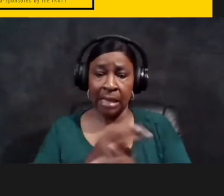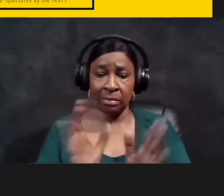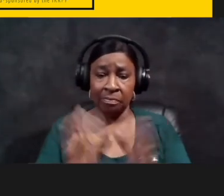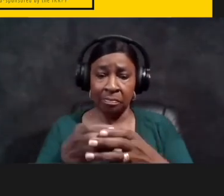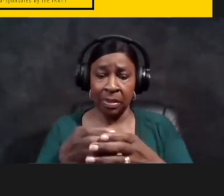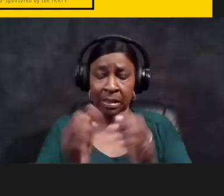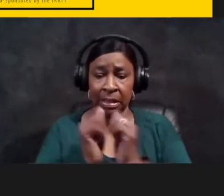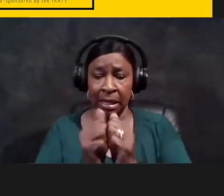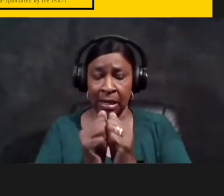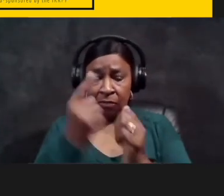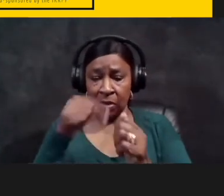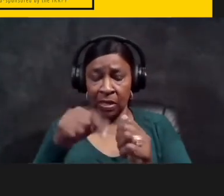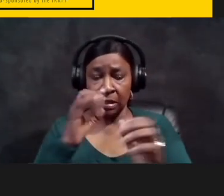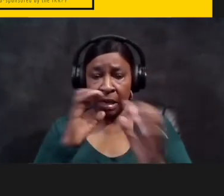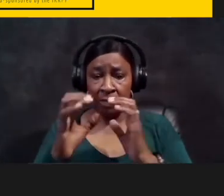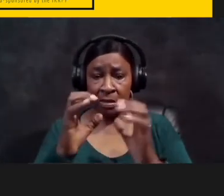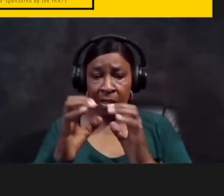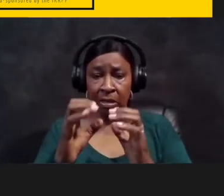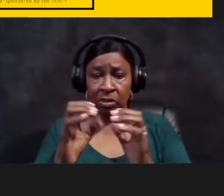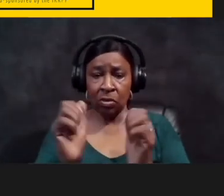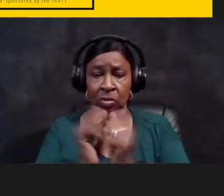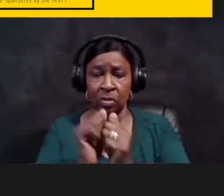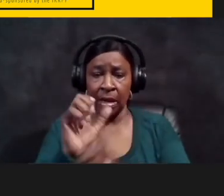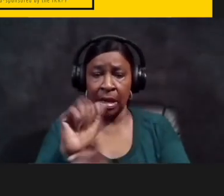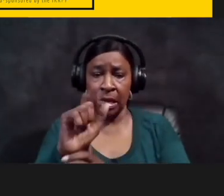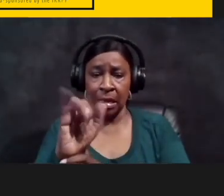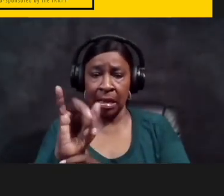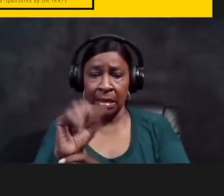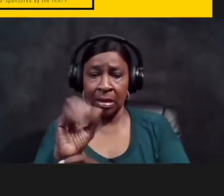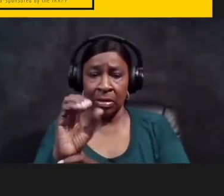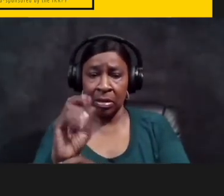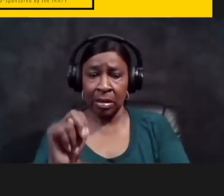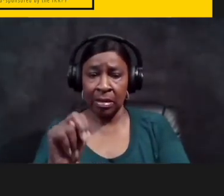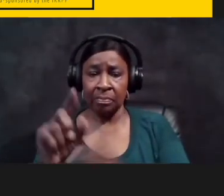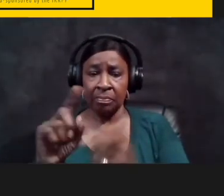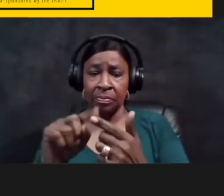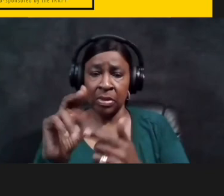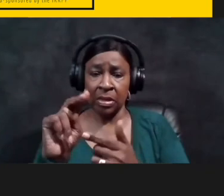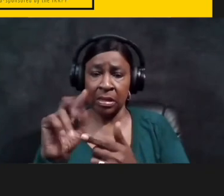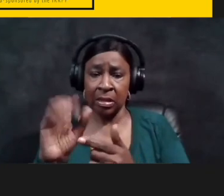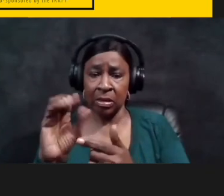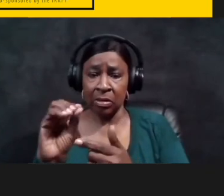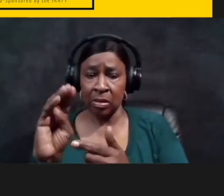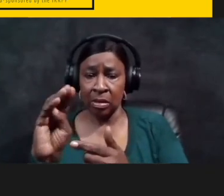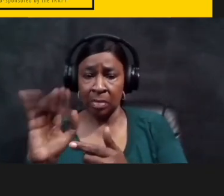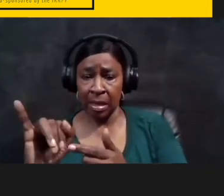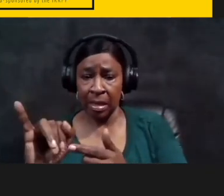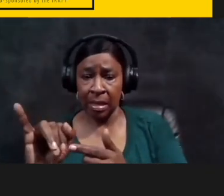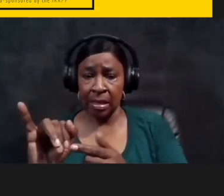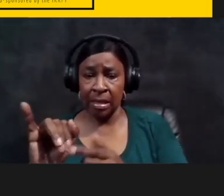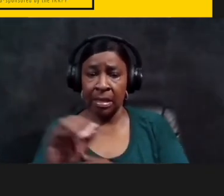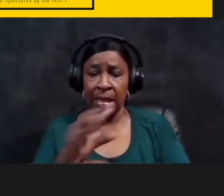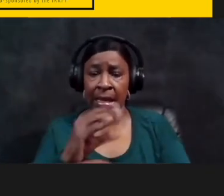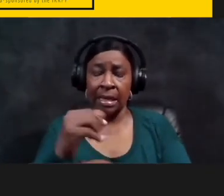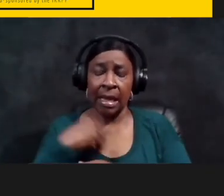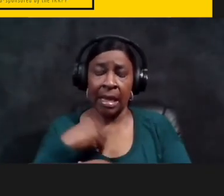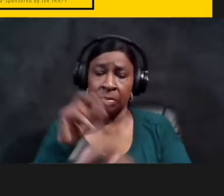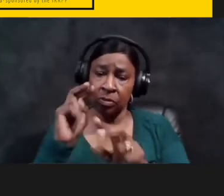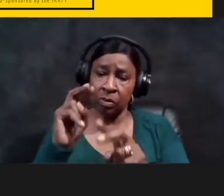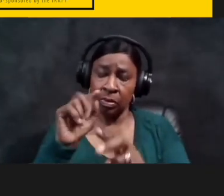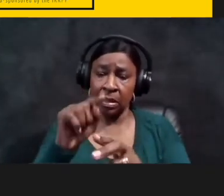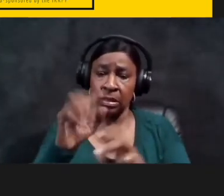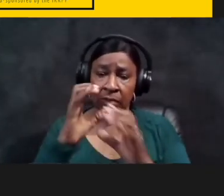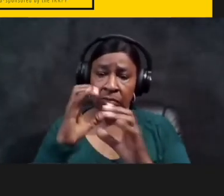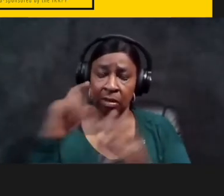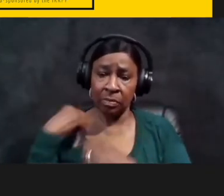this conversation with Alison Mountz and Naomi Paik, with whom I've been in conversation for some time, and so it's